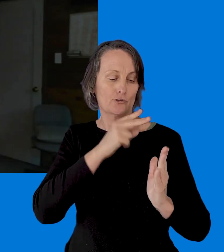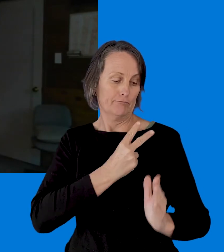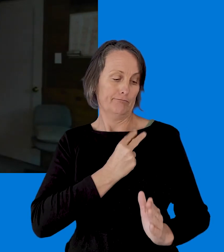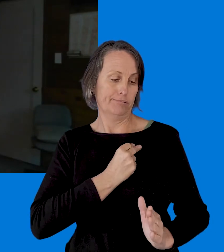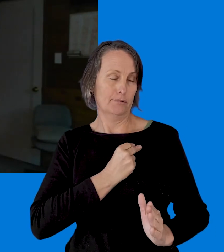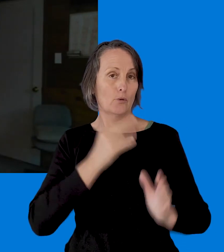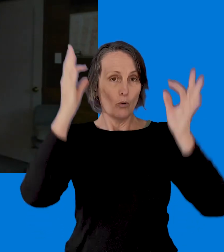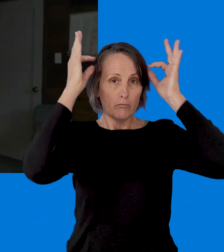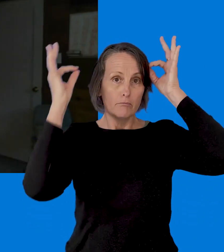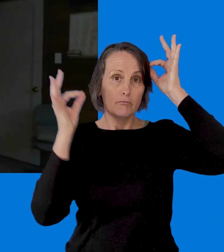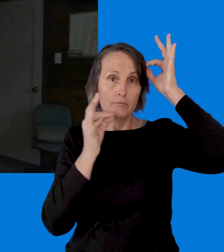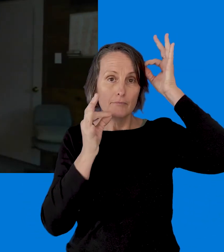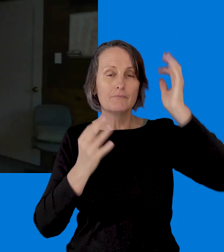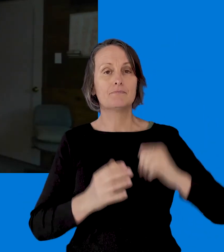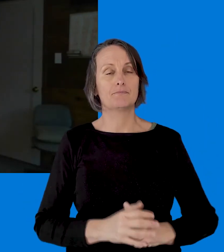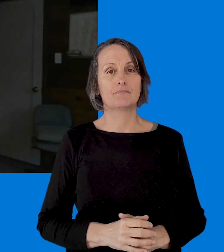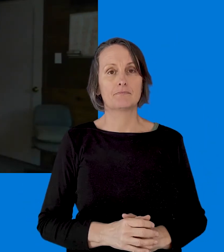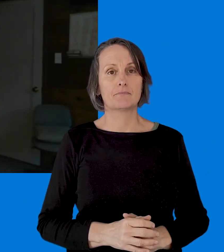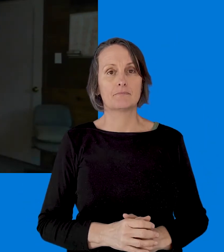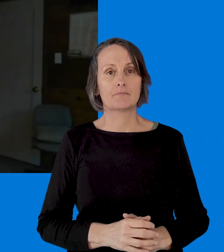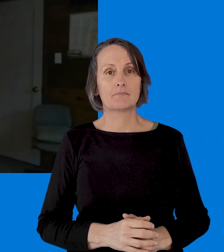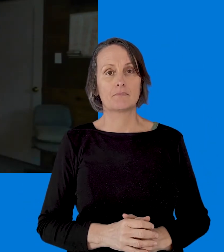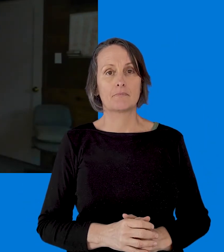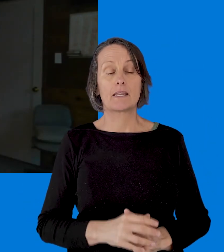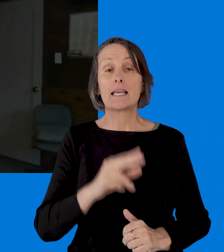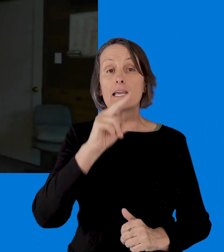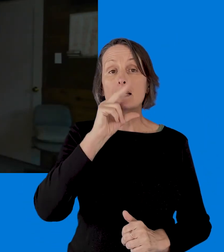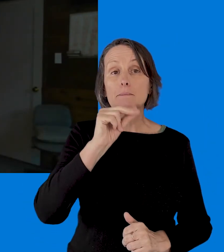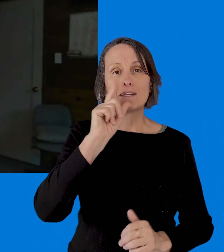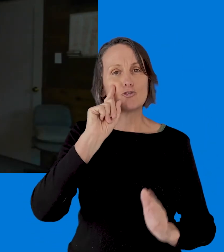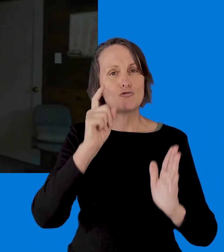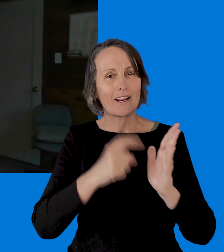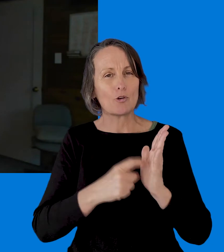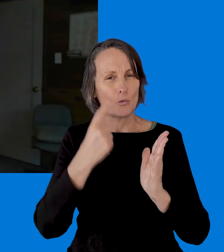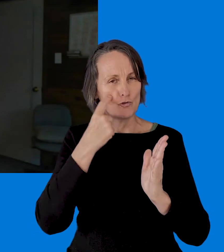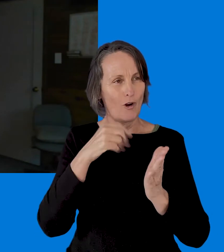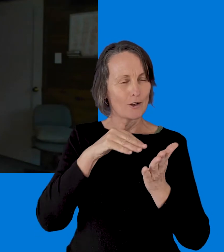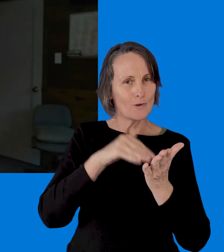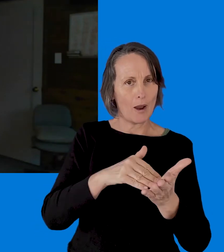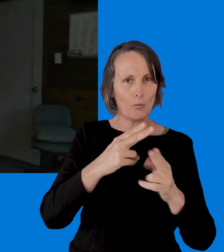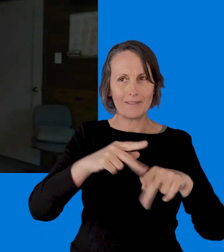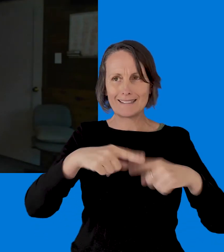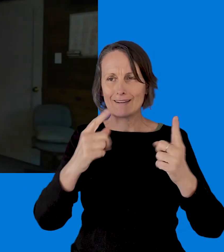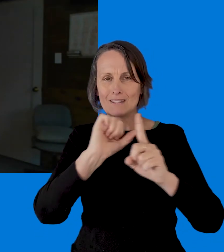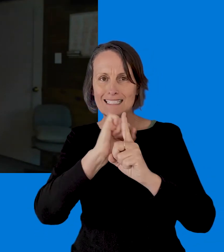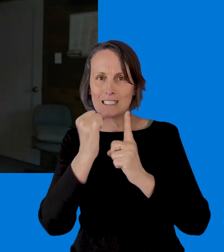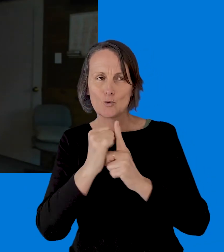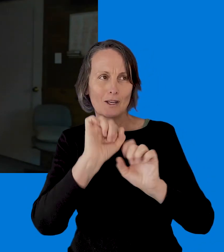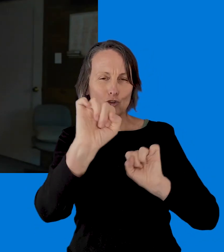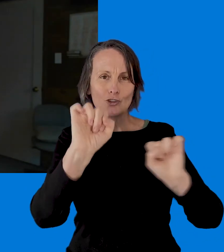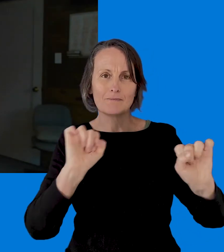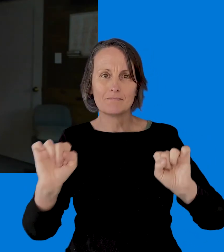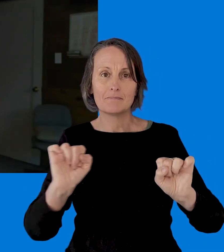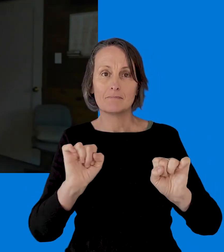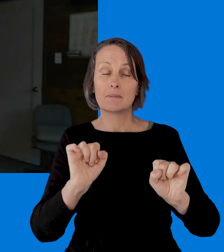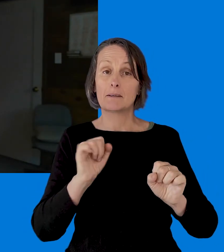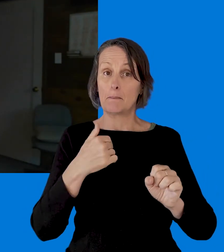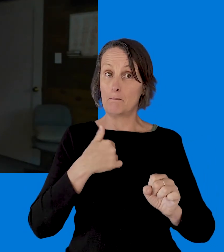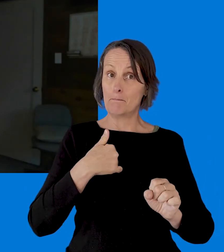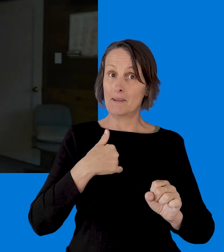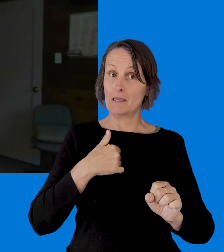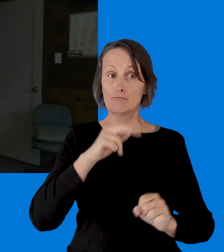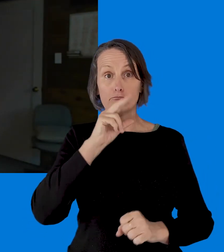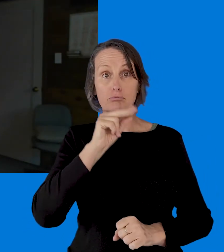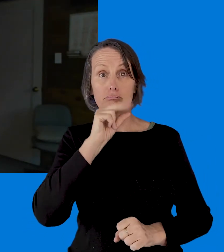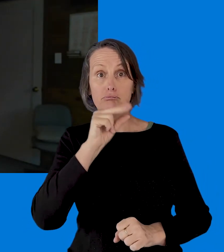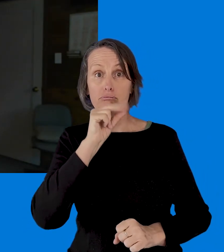on supporting a variety of scenarios. And so a lot of times when I'm using speech recognition in meetings, I'm using the